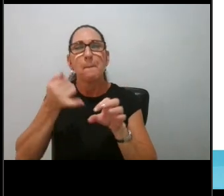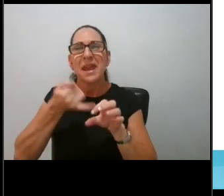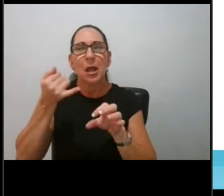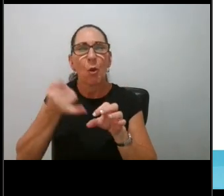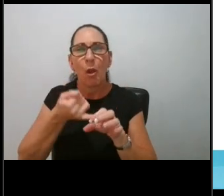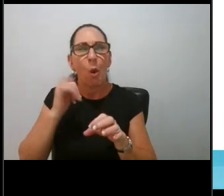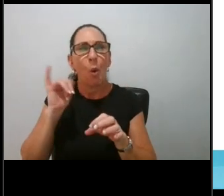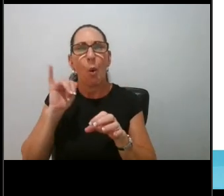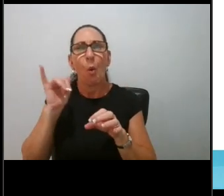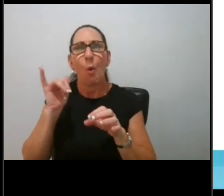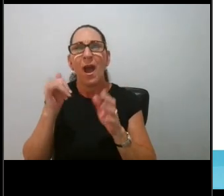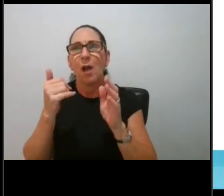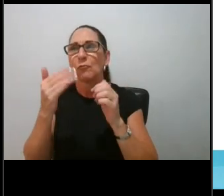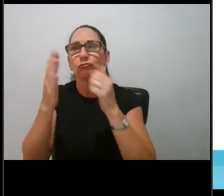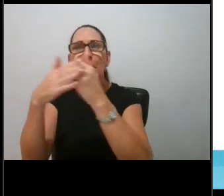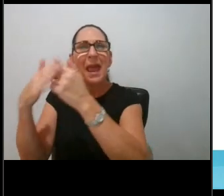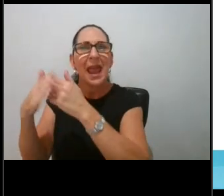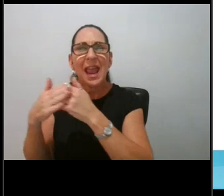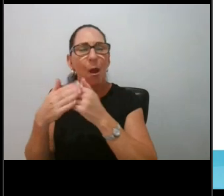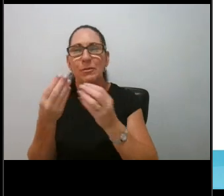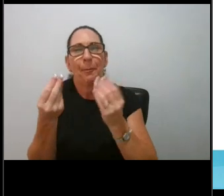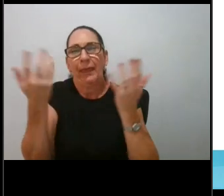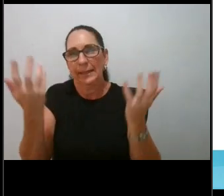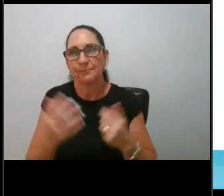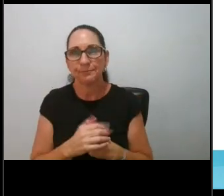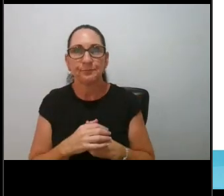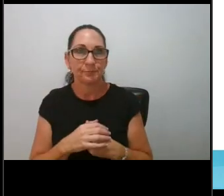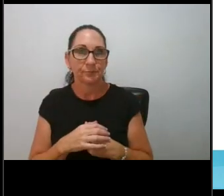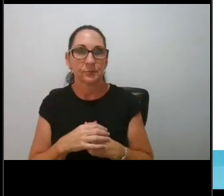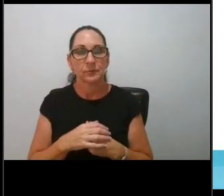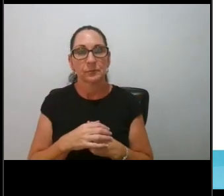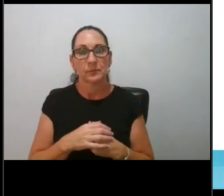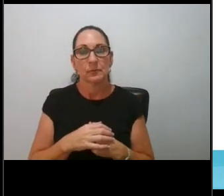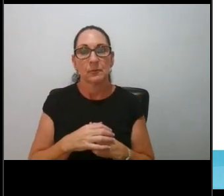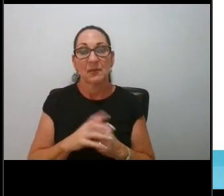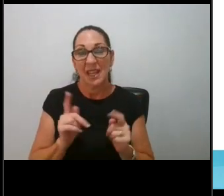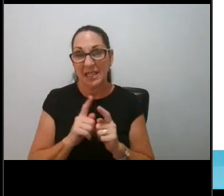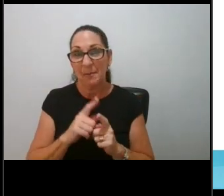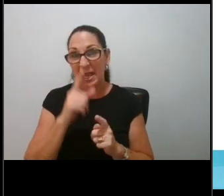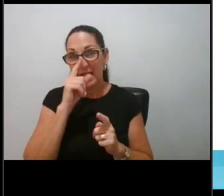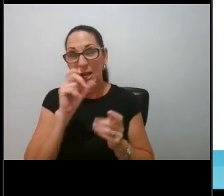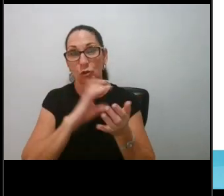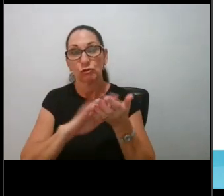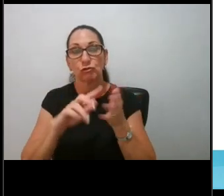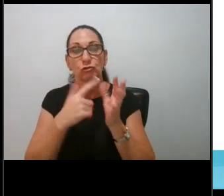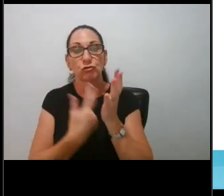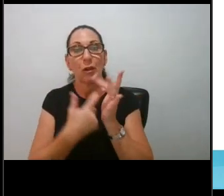bill or something like that. We can also facilitate charitable donations.